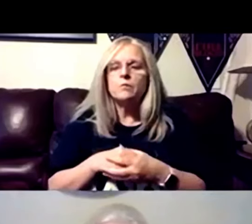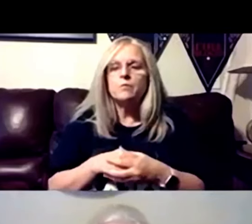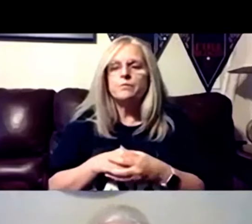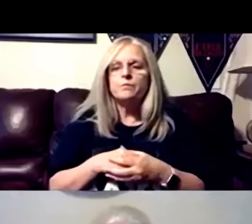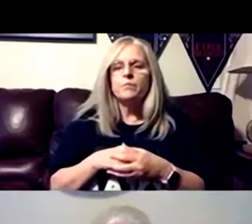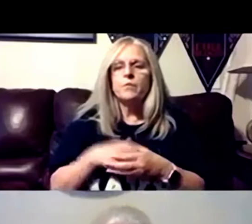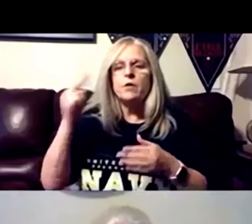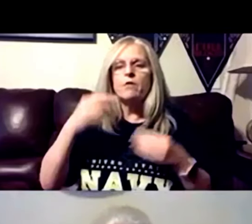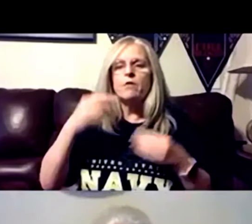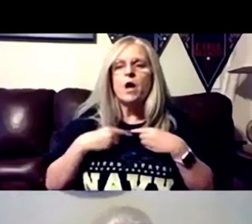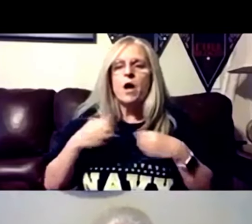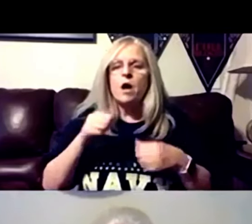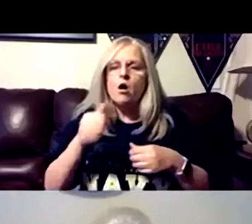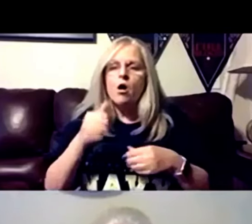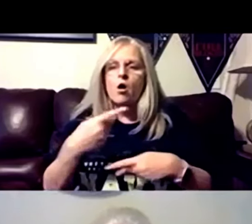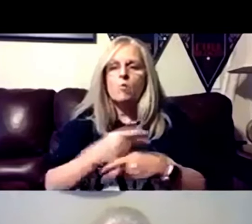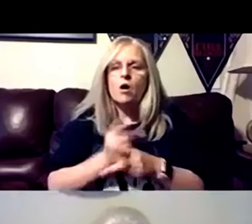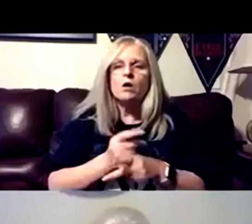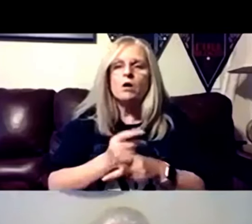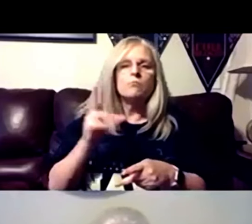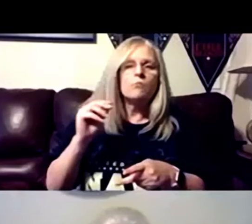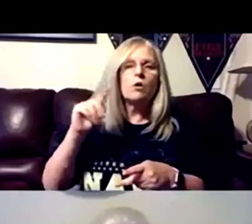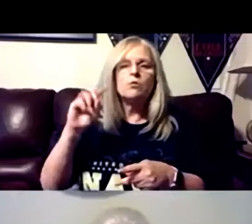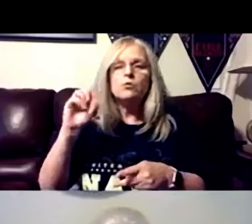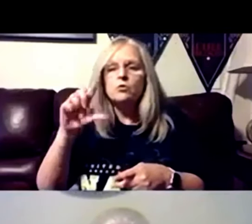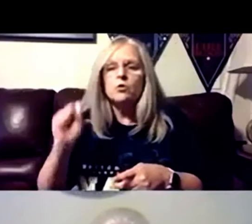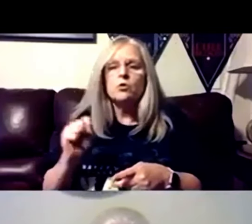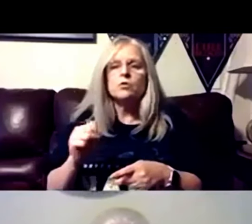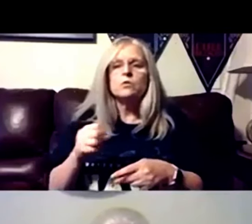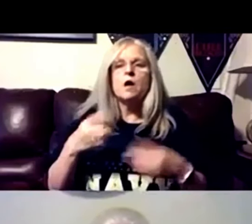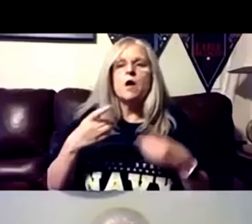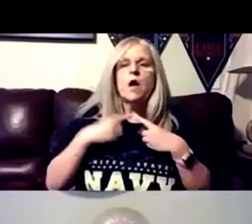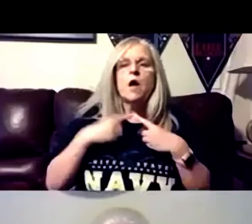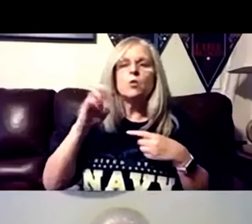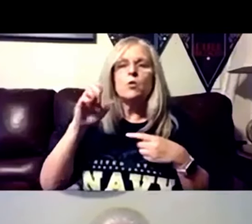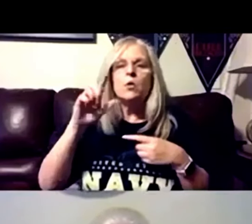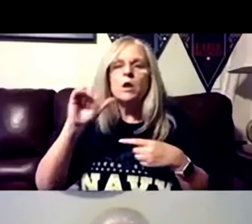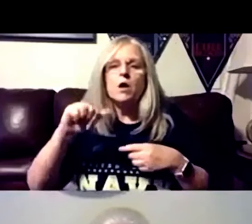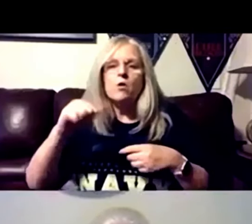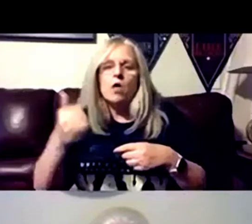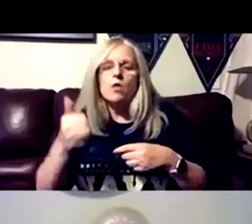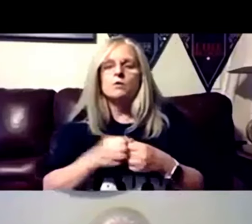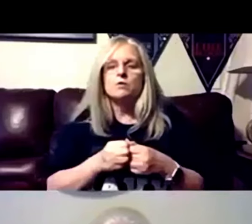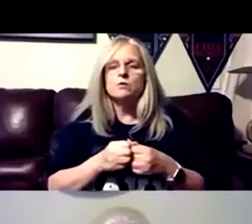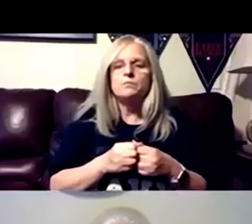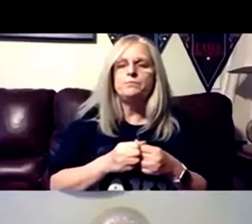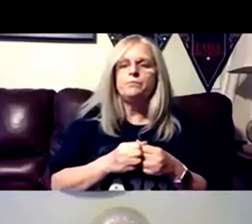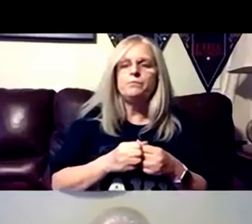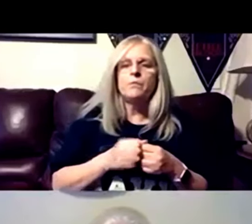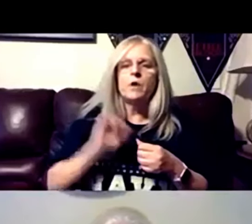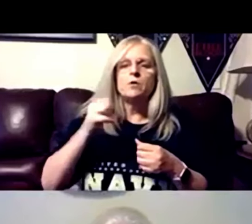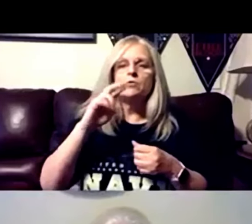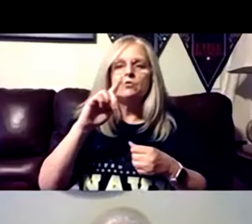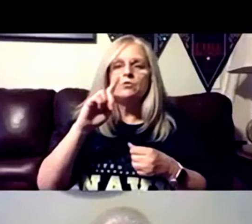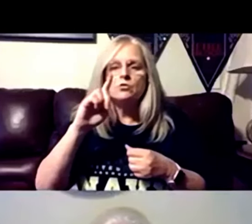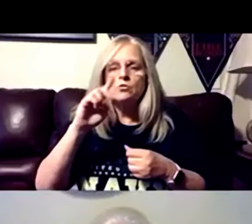our own products. We didn't have our own tools. So we always had to rely on others. And so in July of